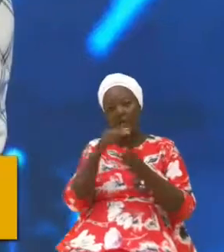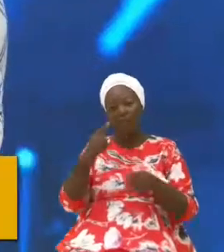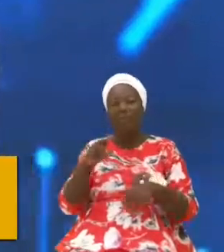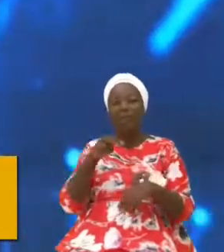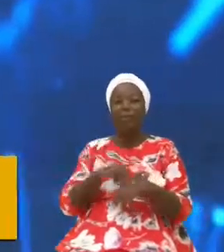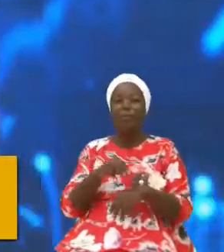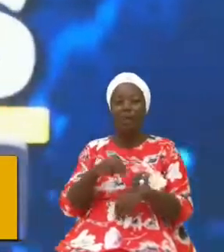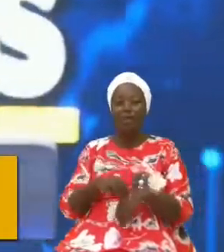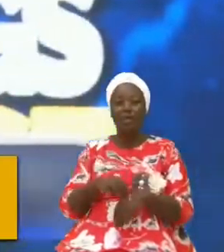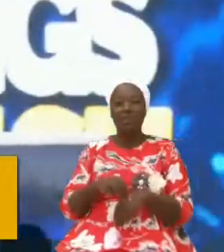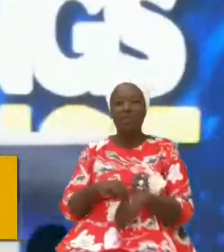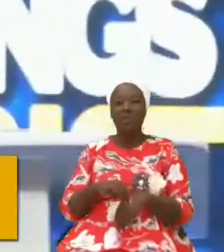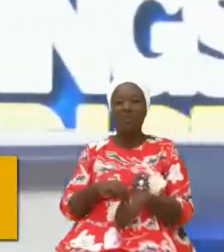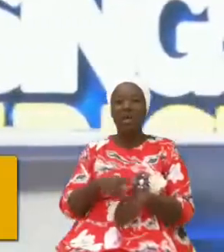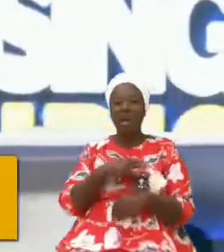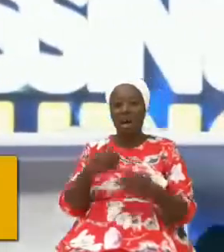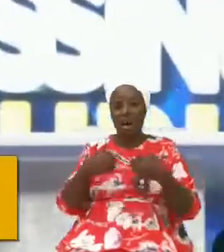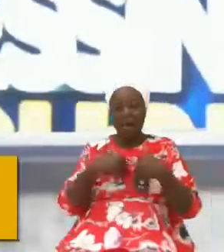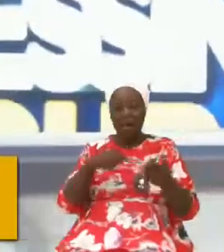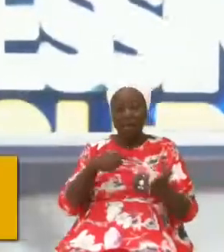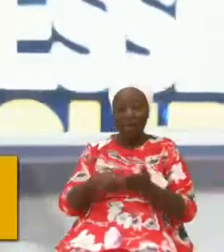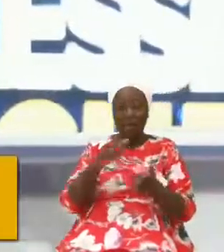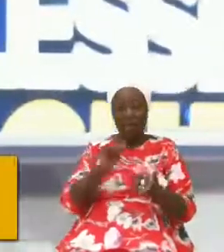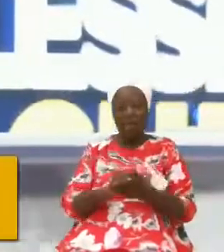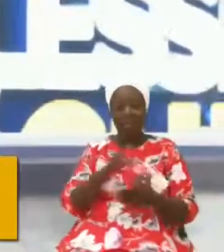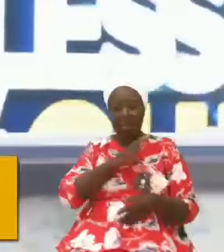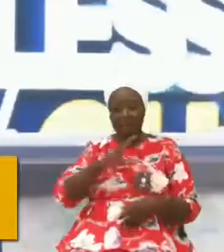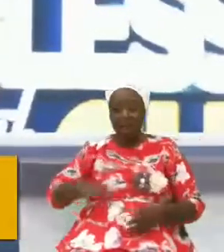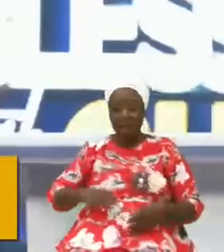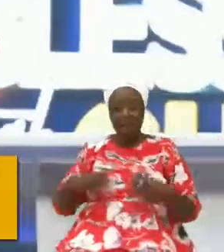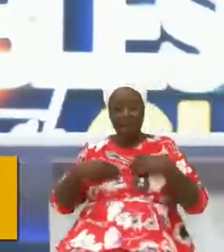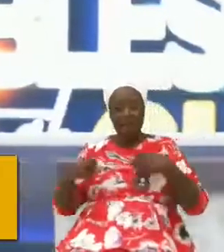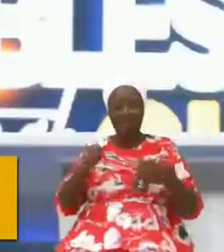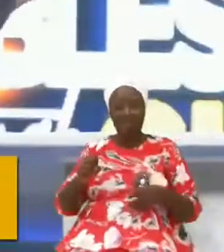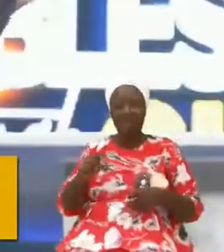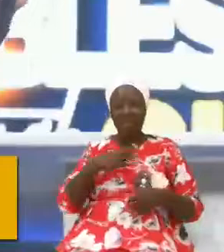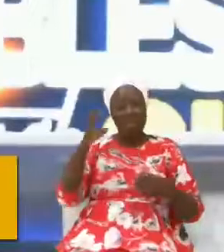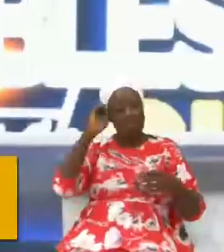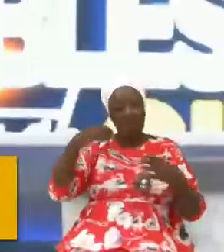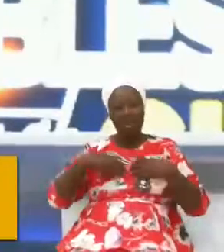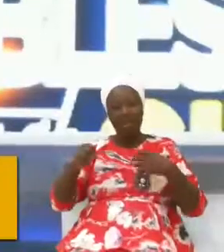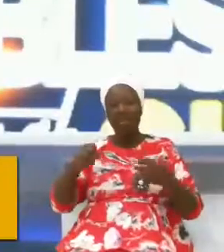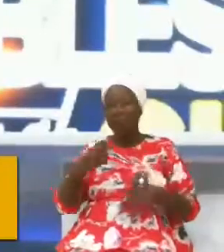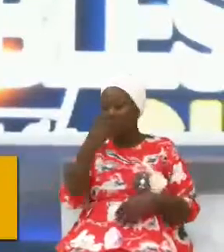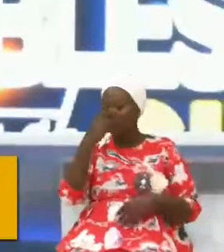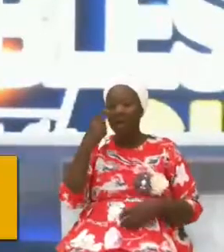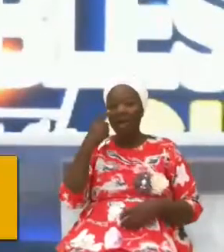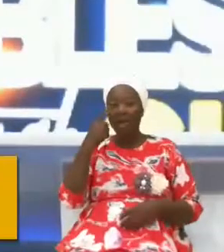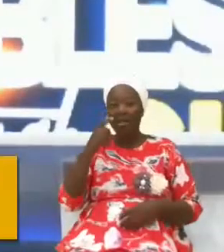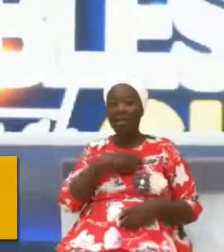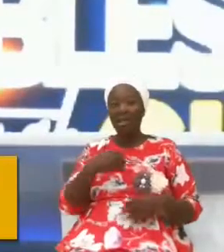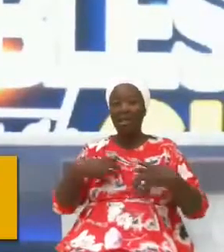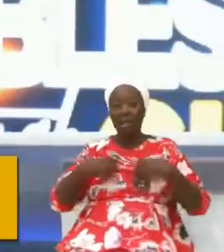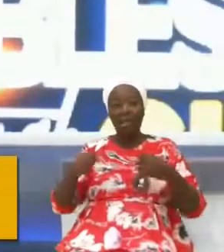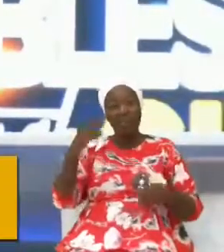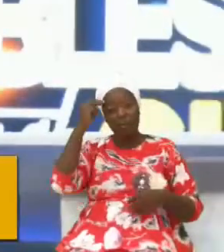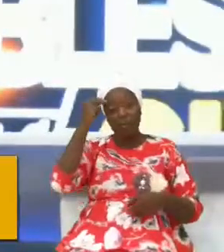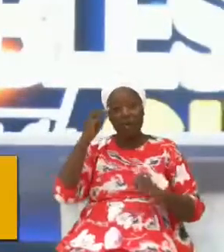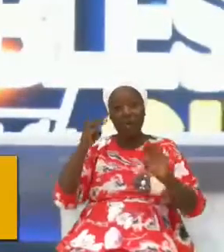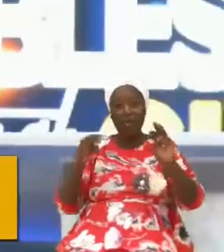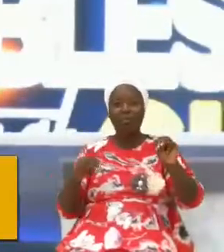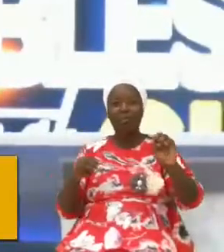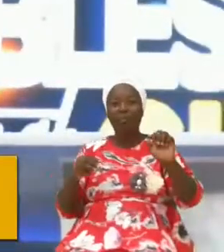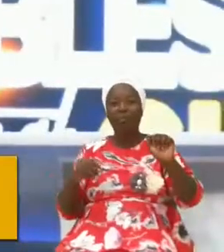The people who believe the message were report that Christ heals. He heals blind